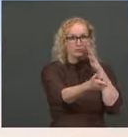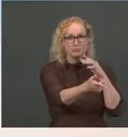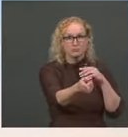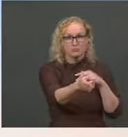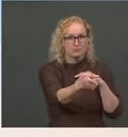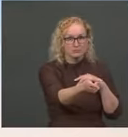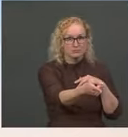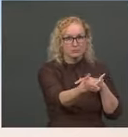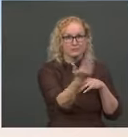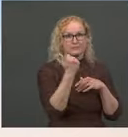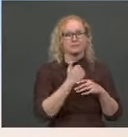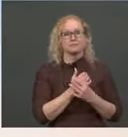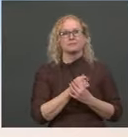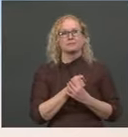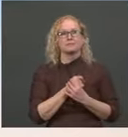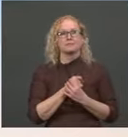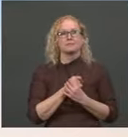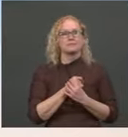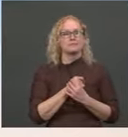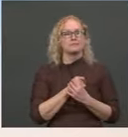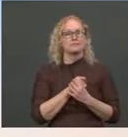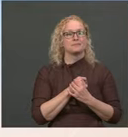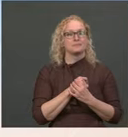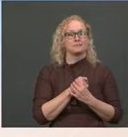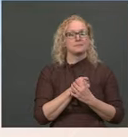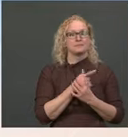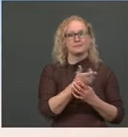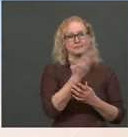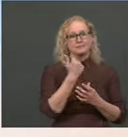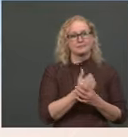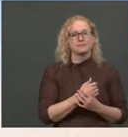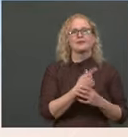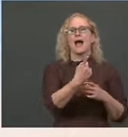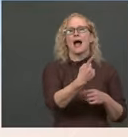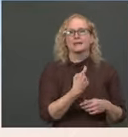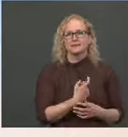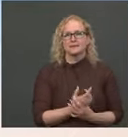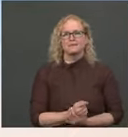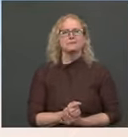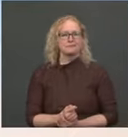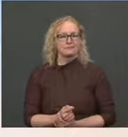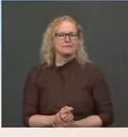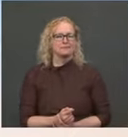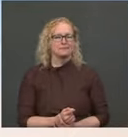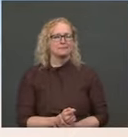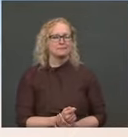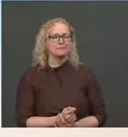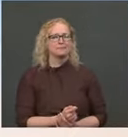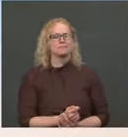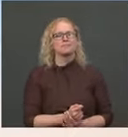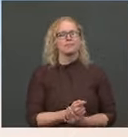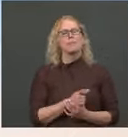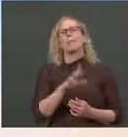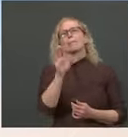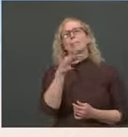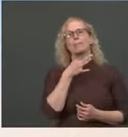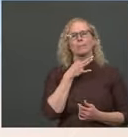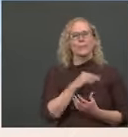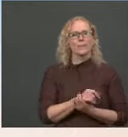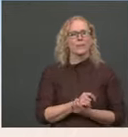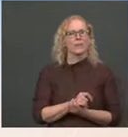their facilities? Yeah, for sure. The president, when he was overseas, suggested that he may be looking at different options. That OPEC Plus is not going to increase the